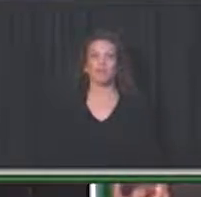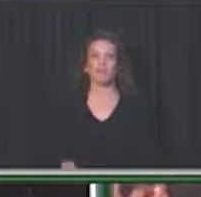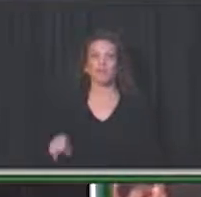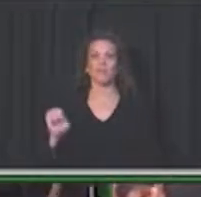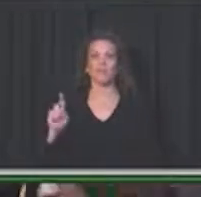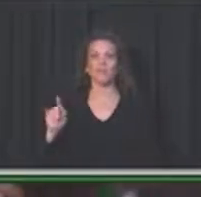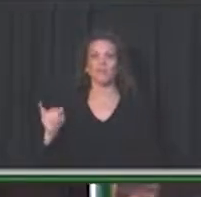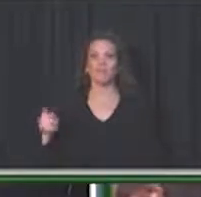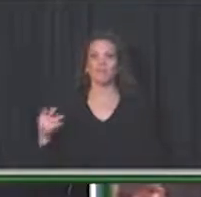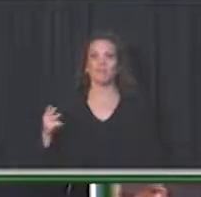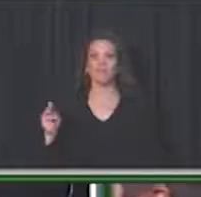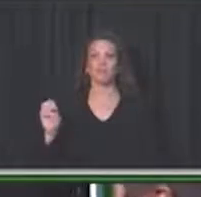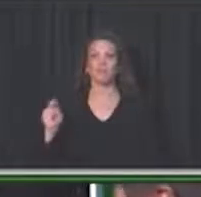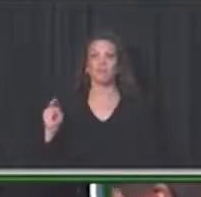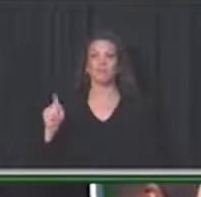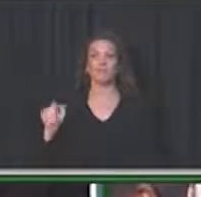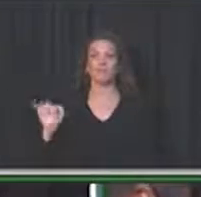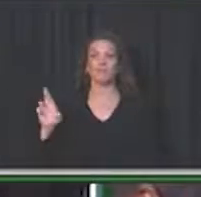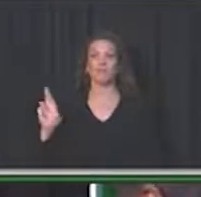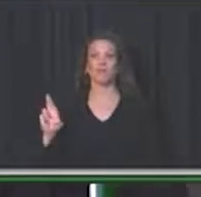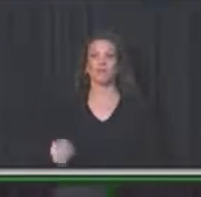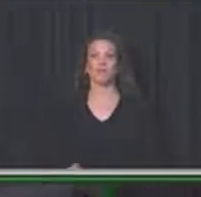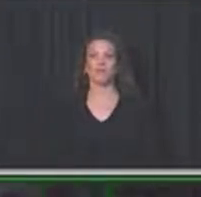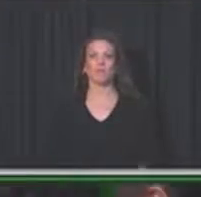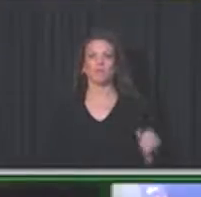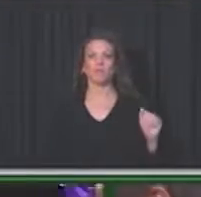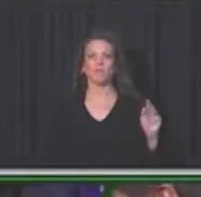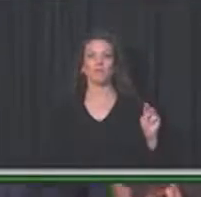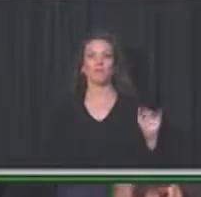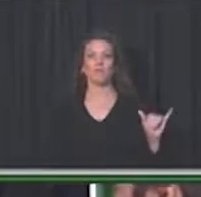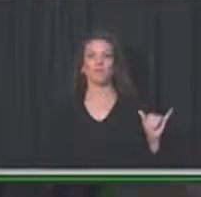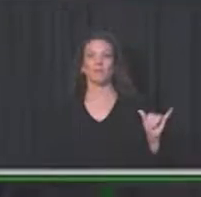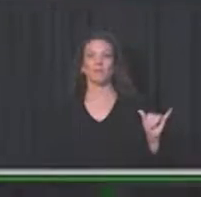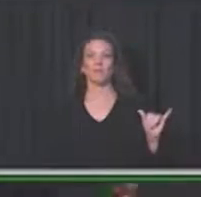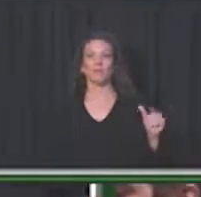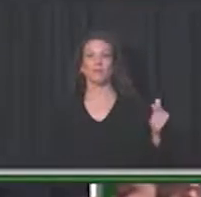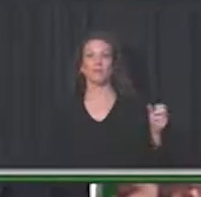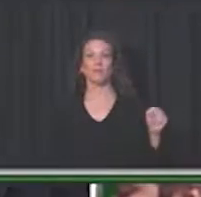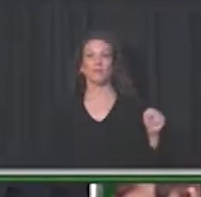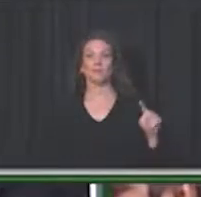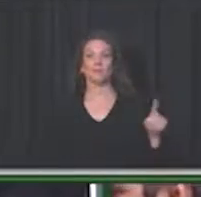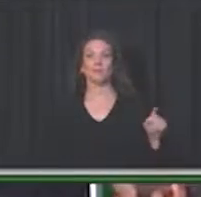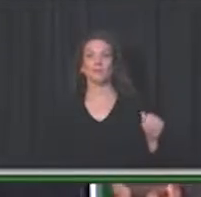Edith Montemayor. Amy Jacqueline Gonzalez.